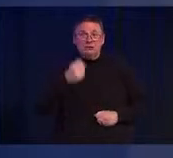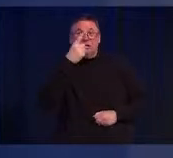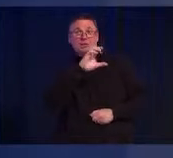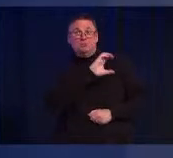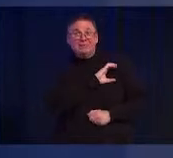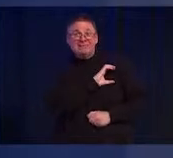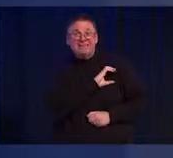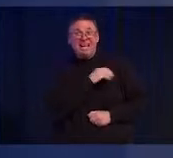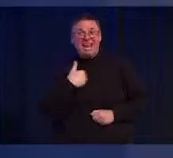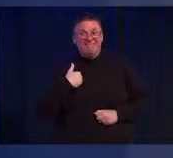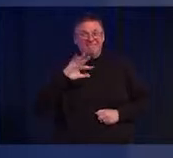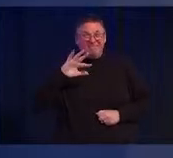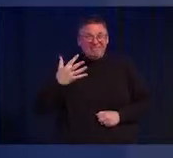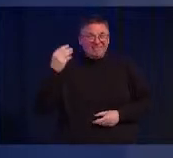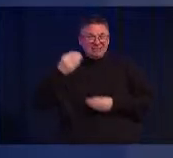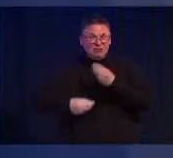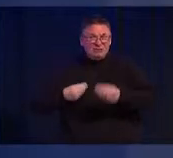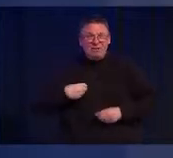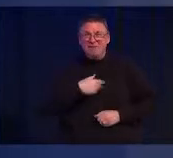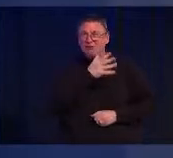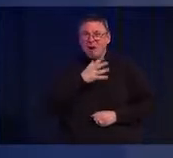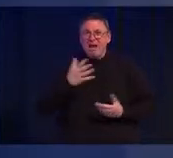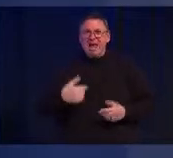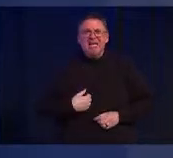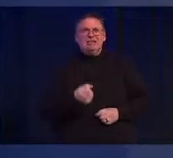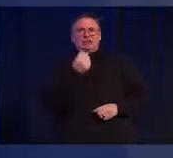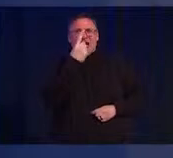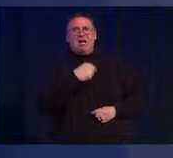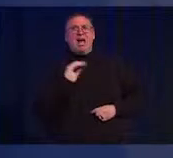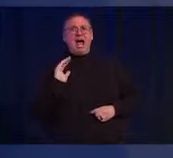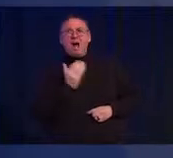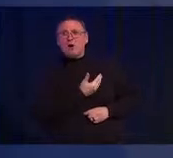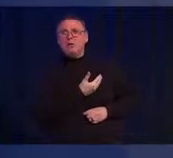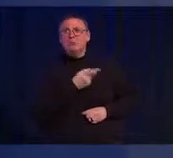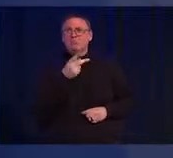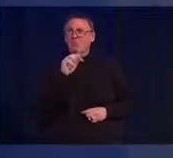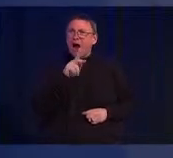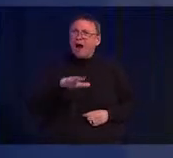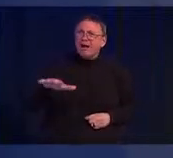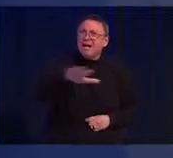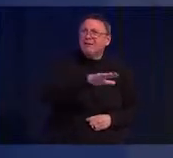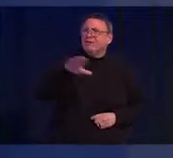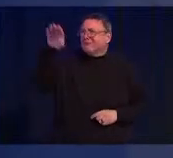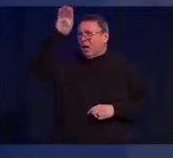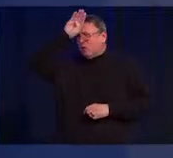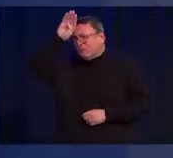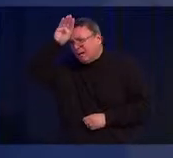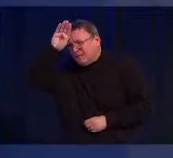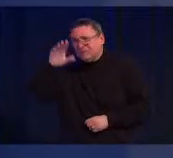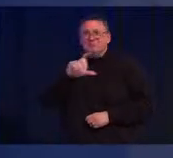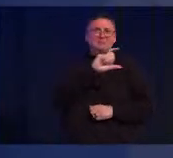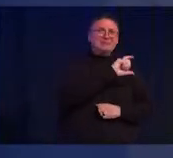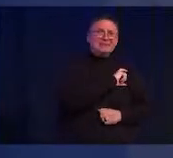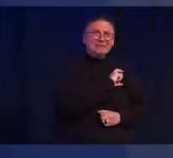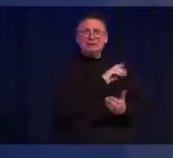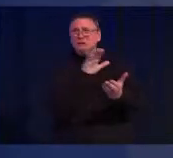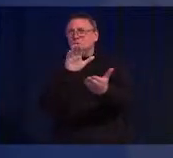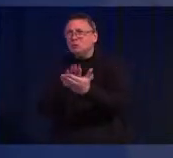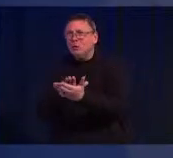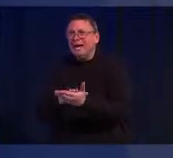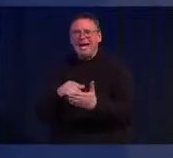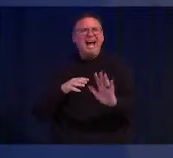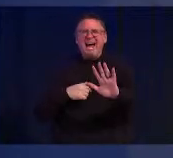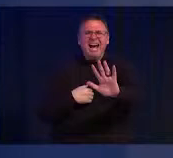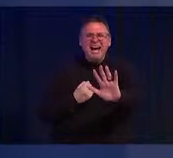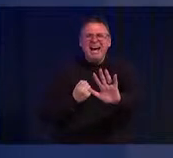family, we have to protect that local level, so we have parks and fire and police and schools. And so my opponent's plan went after that,